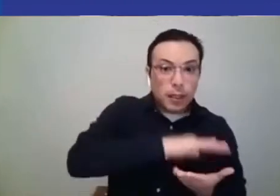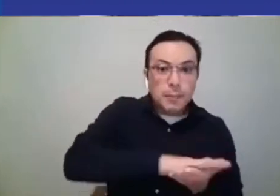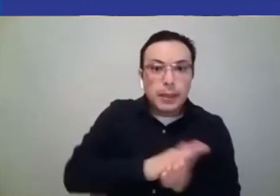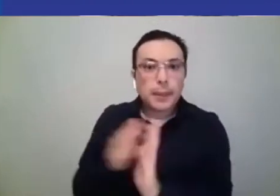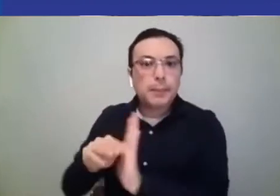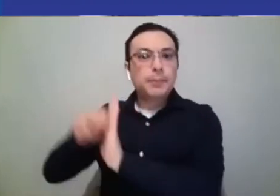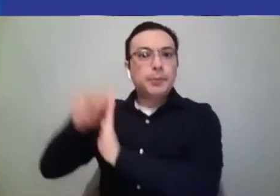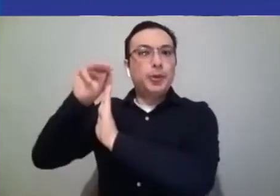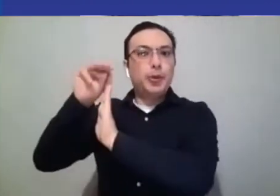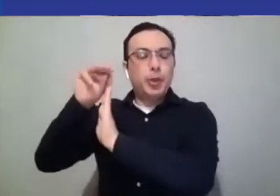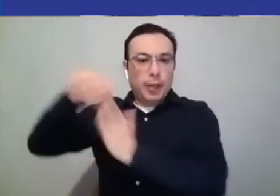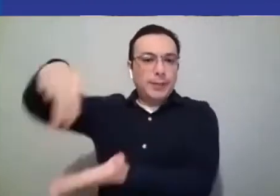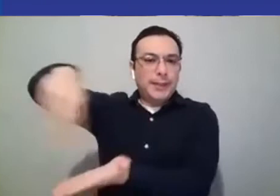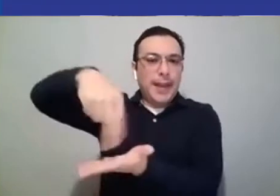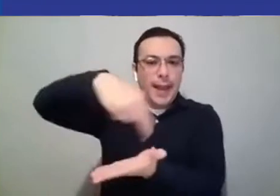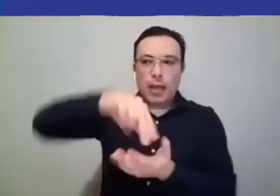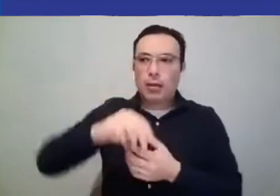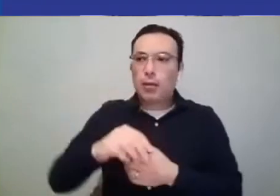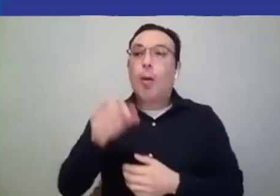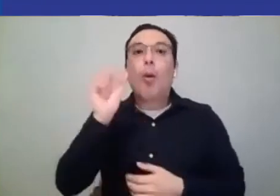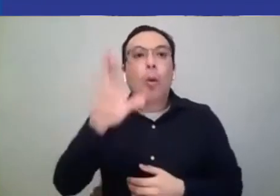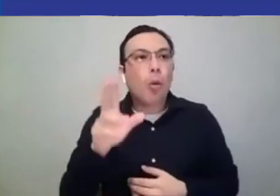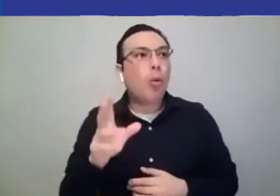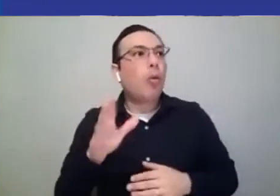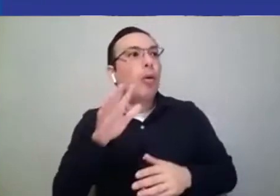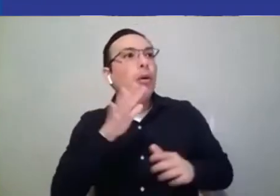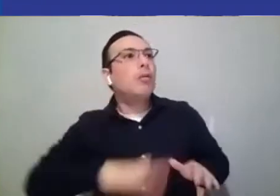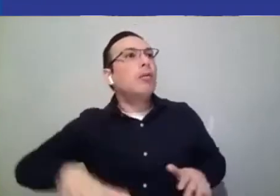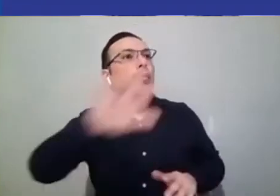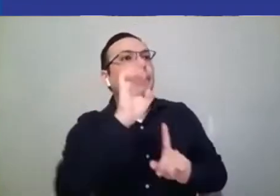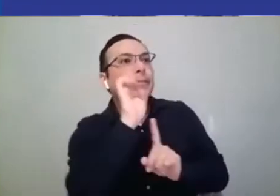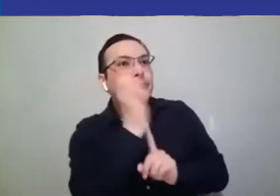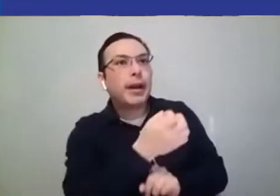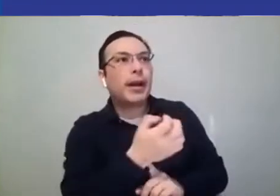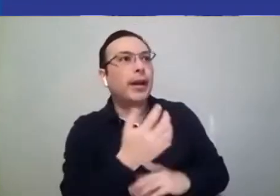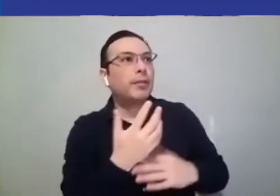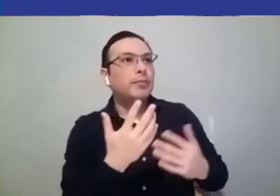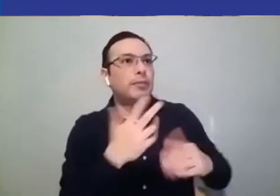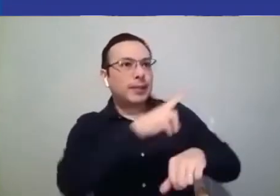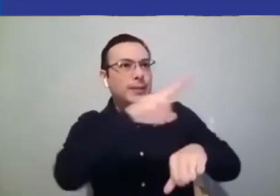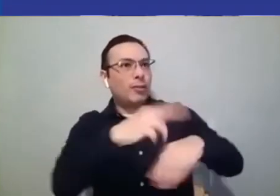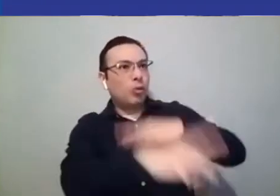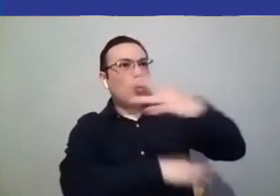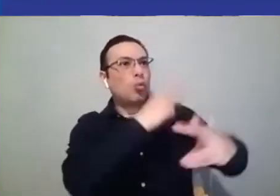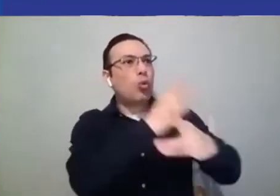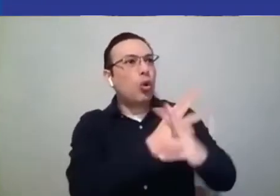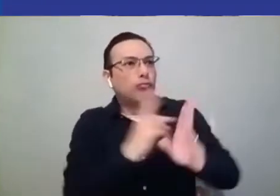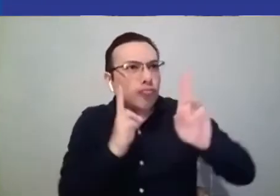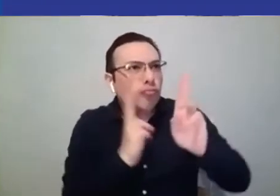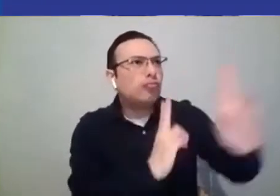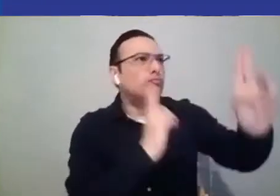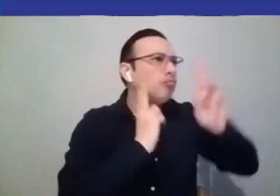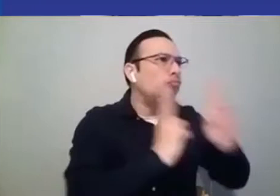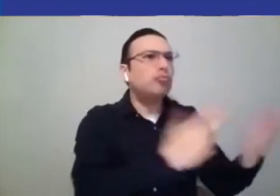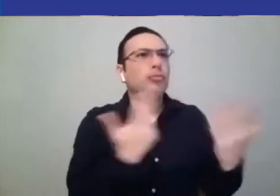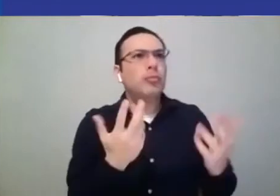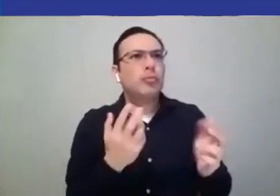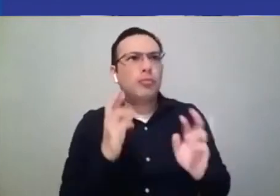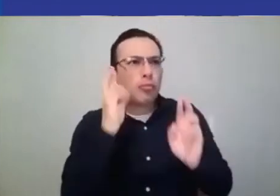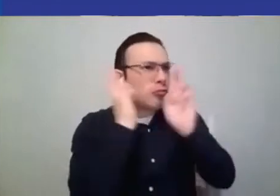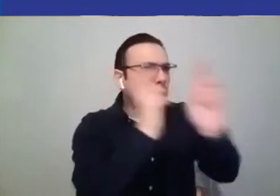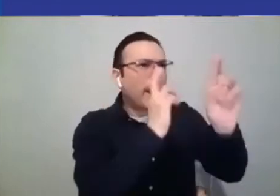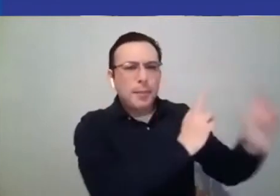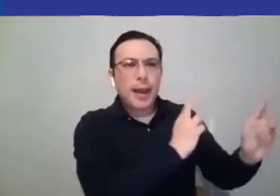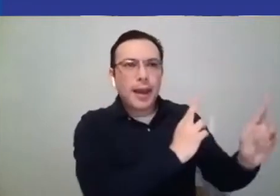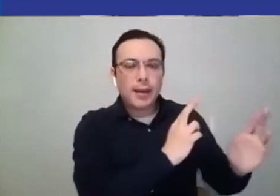there are elements of environmental respect and acknowledgement. And so I think you've all teased